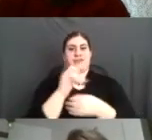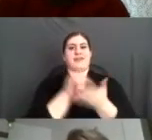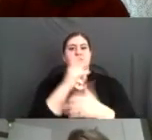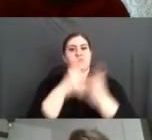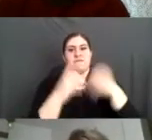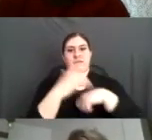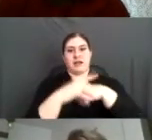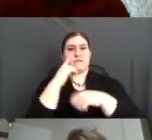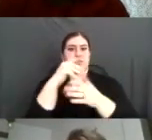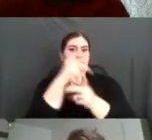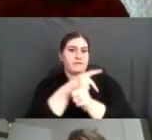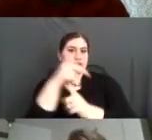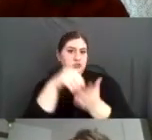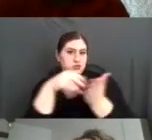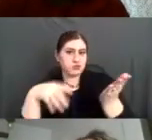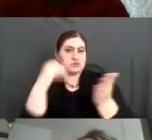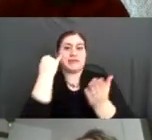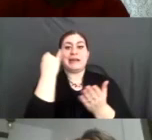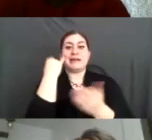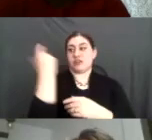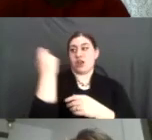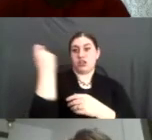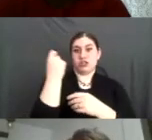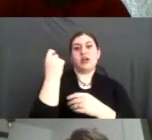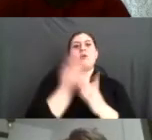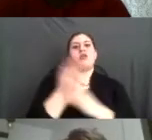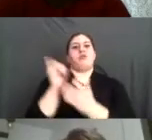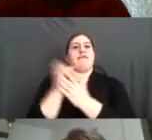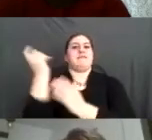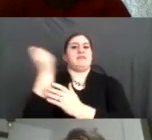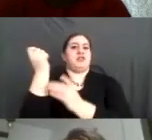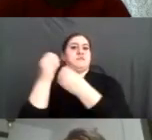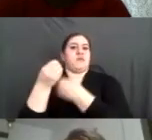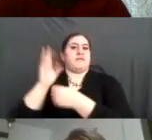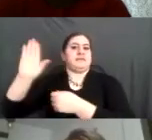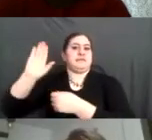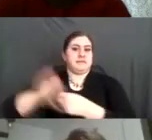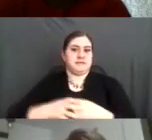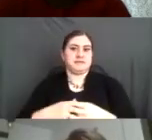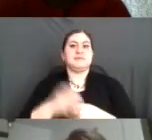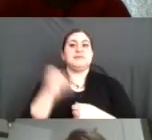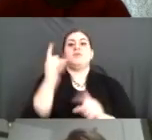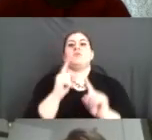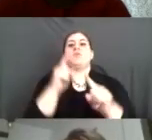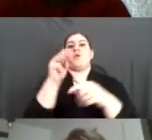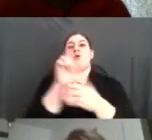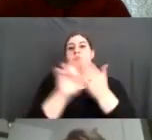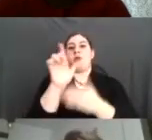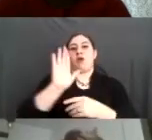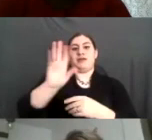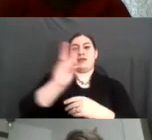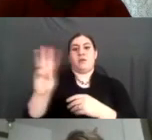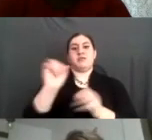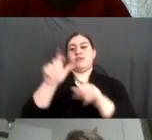for professional students. If there are scholarships, those would go through the scholarships office. And if you go to the main Lamar website, you can